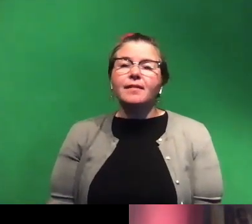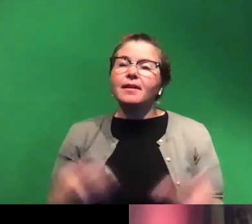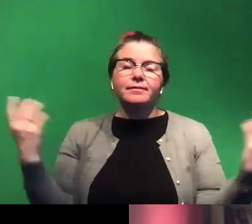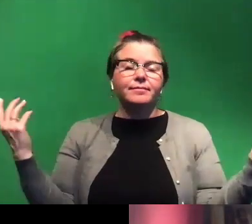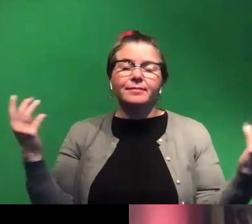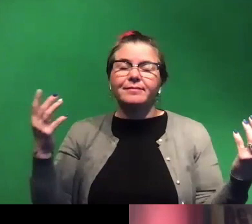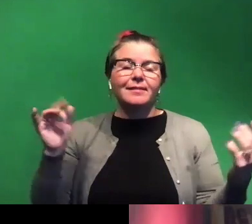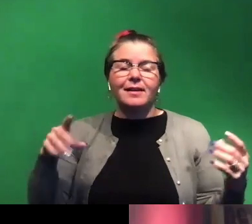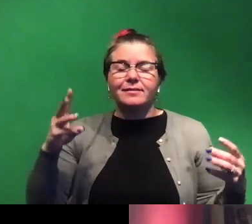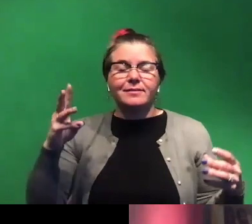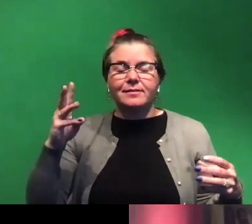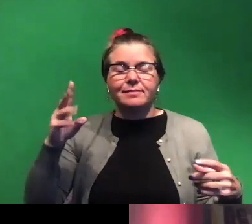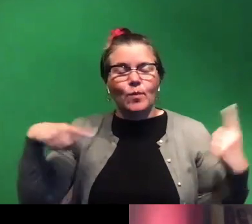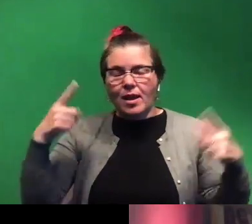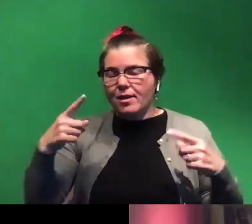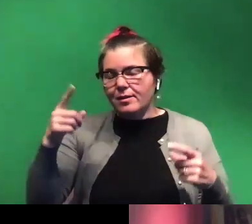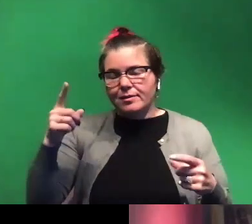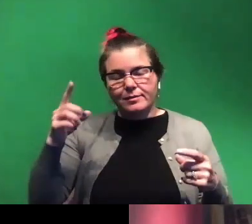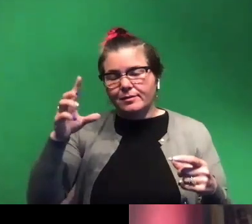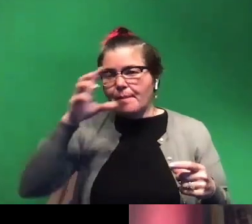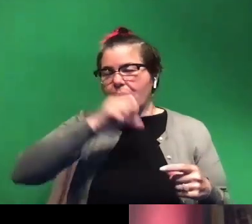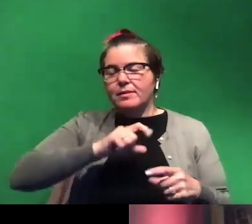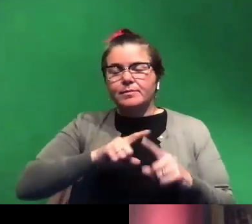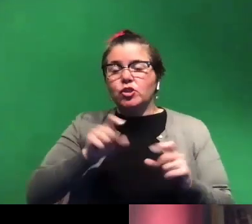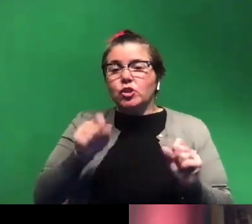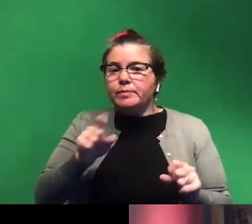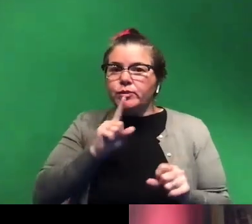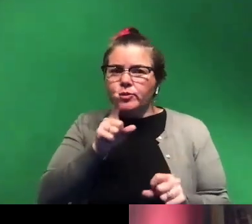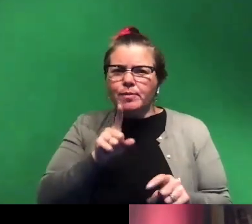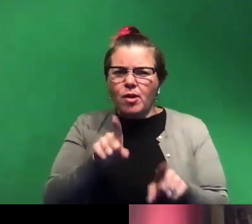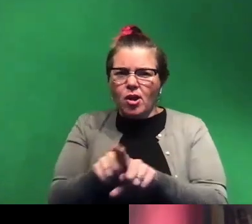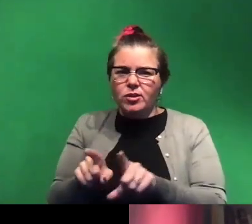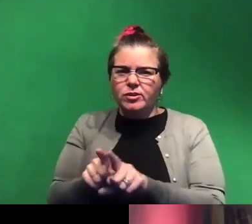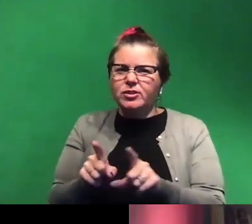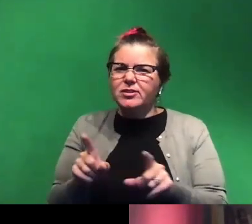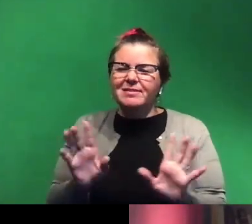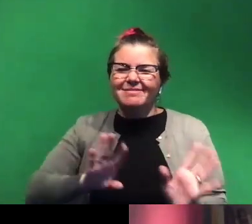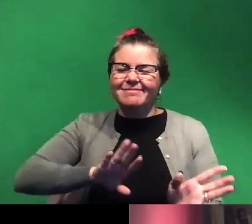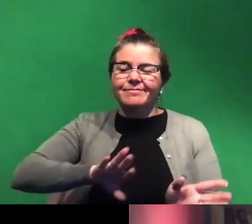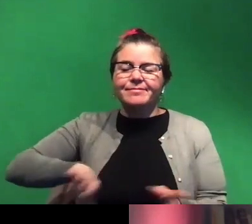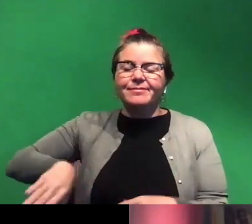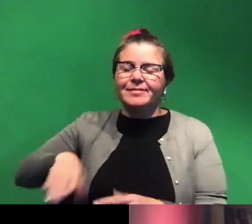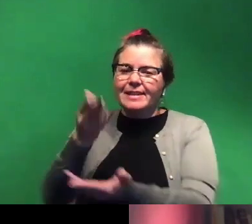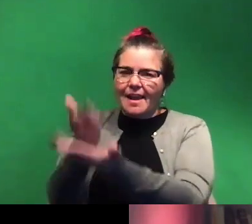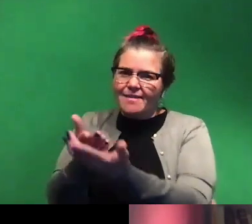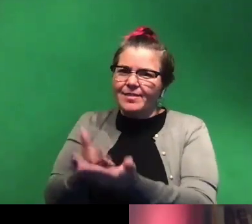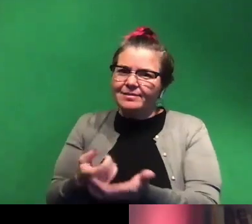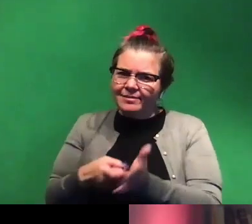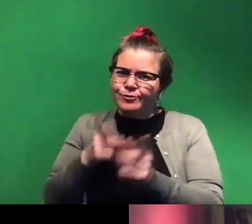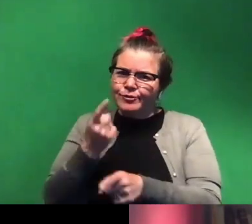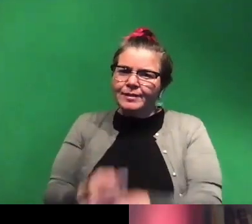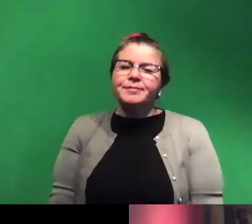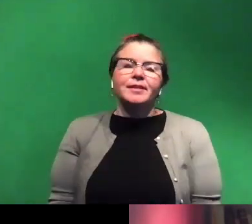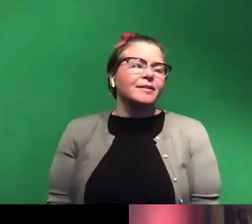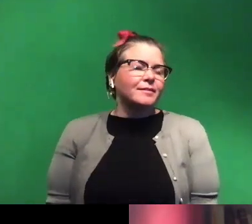wild hypothesis, but I mean, it could be true, but also let's go with things that we actually have evidence for, probably, right? Right. Yeah.